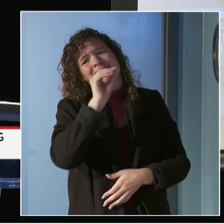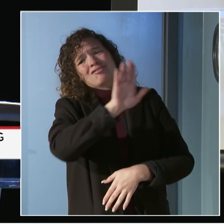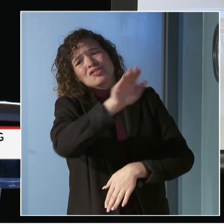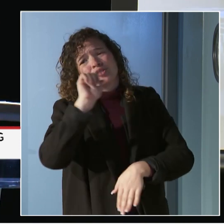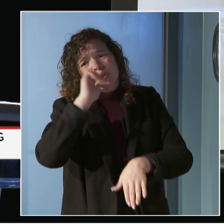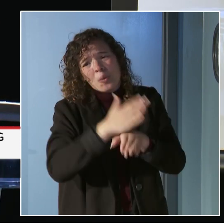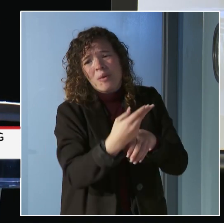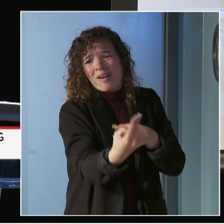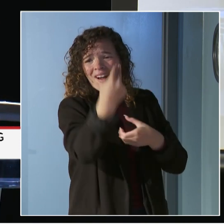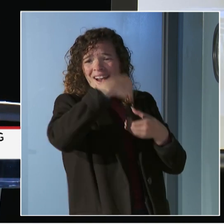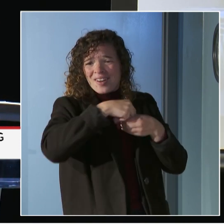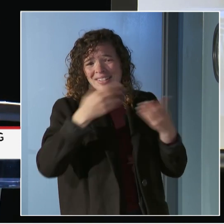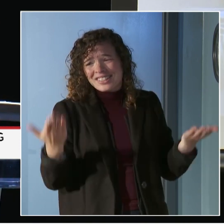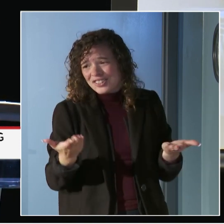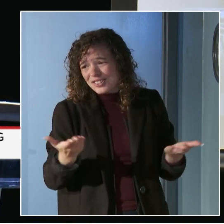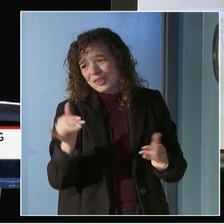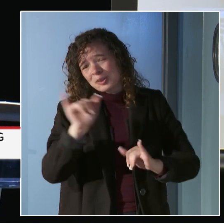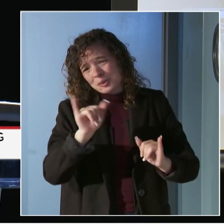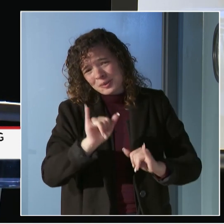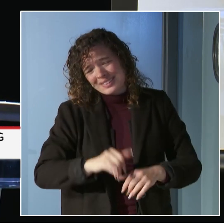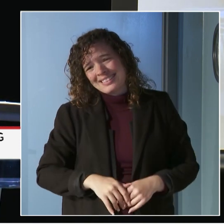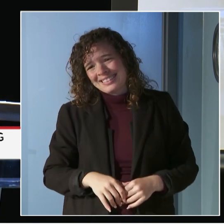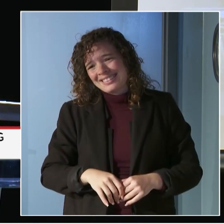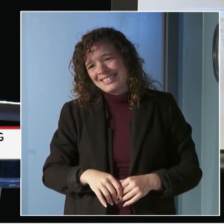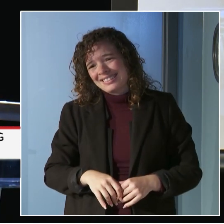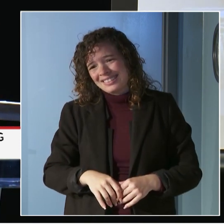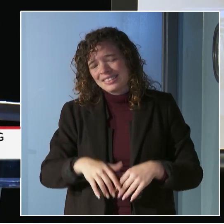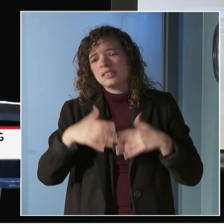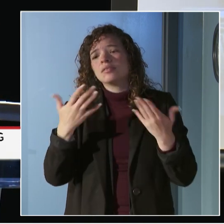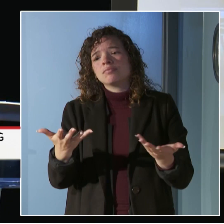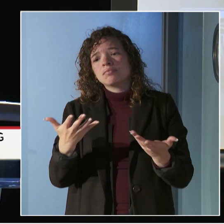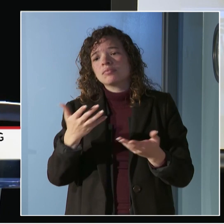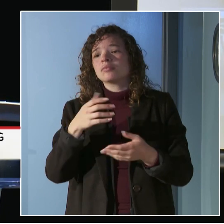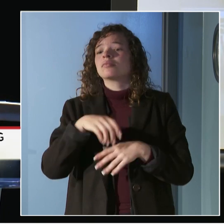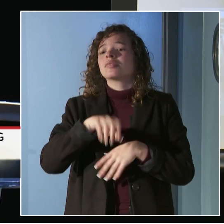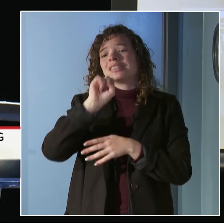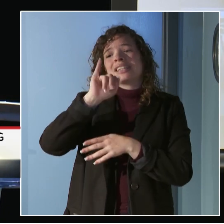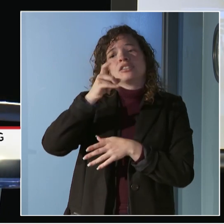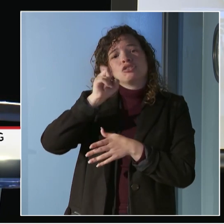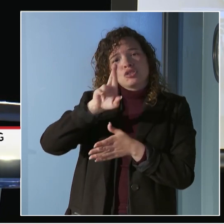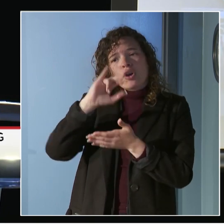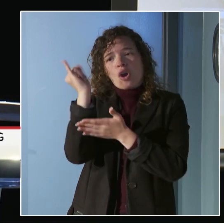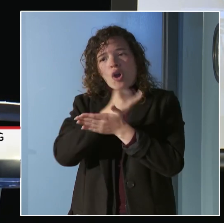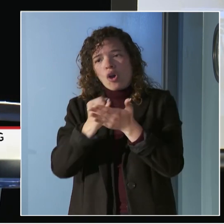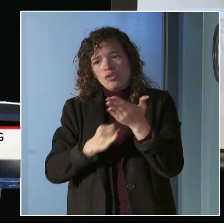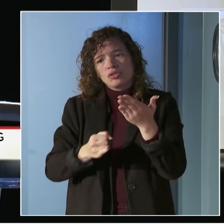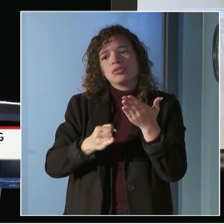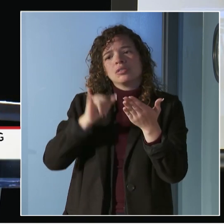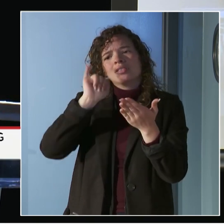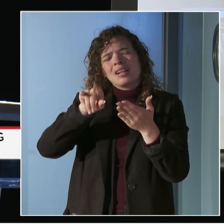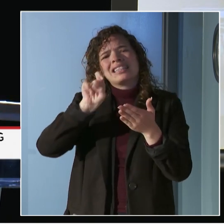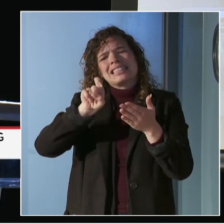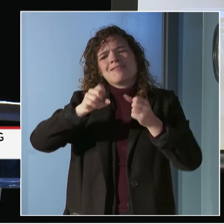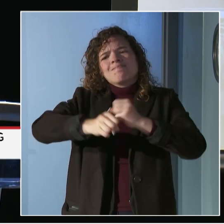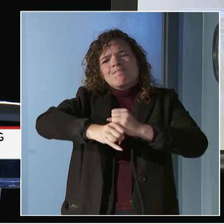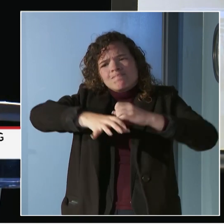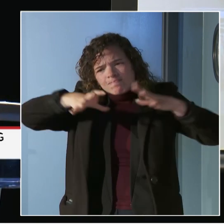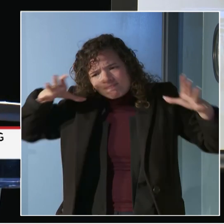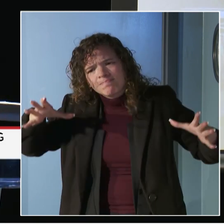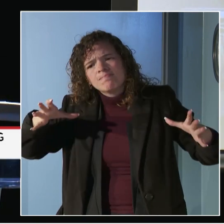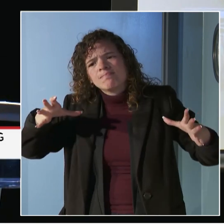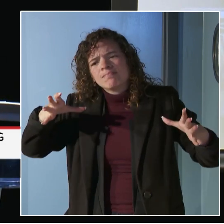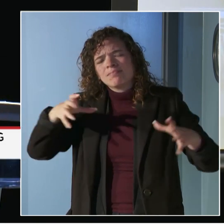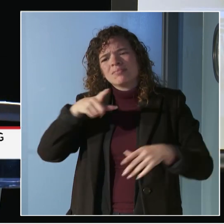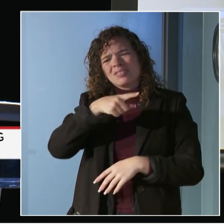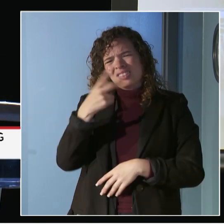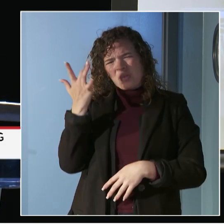Sitar Arts Center's community has put out a clear call for growth. People often ask why we're staying